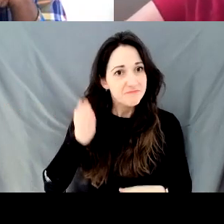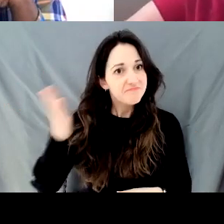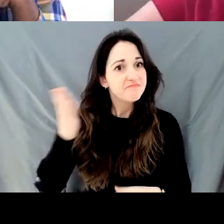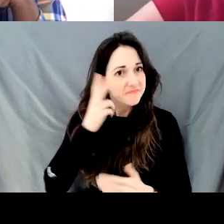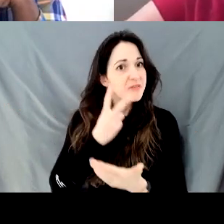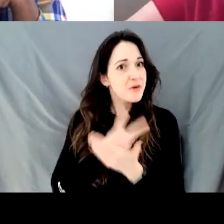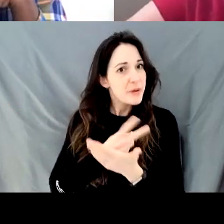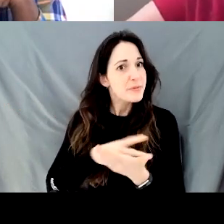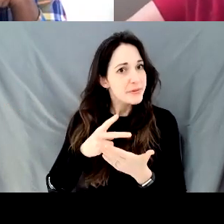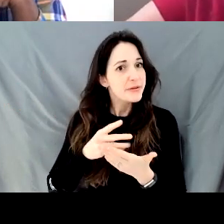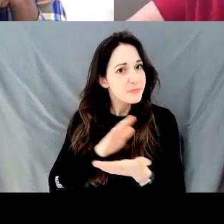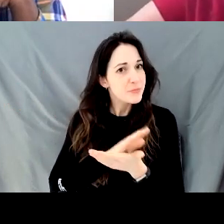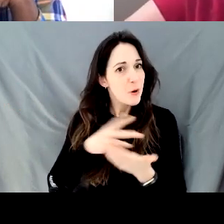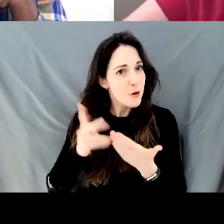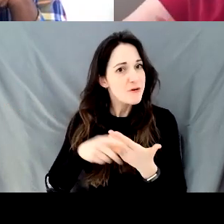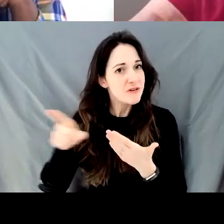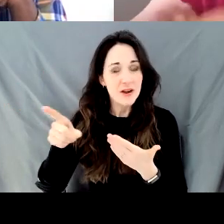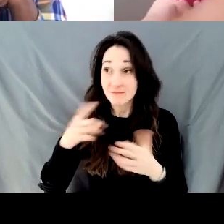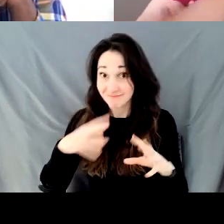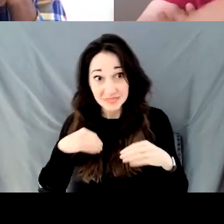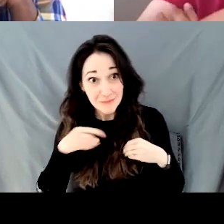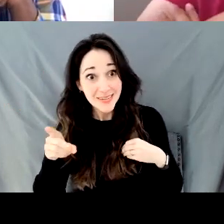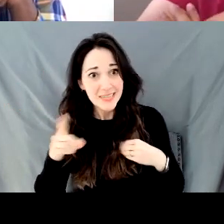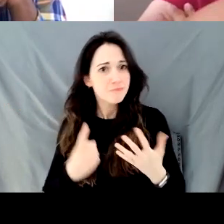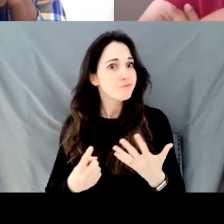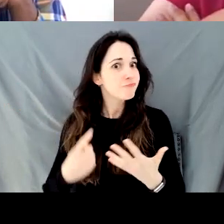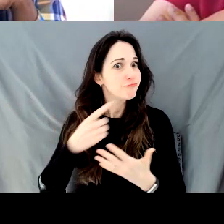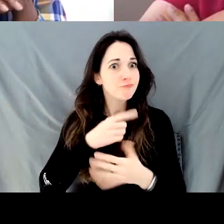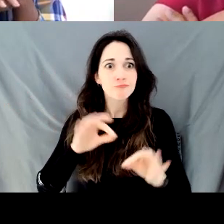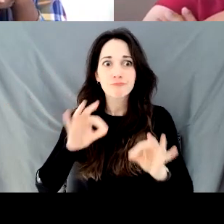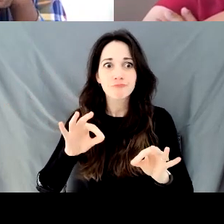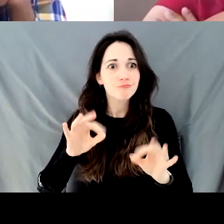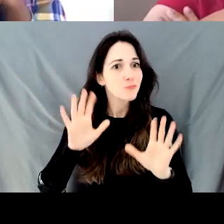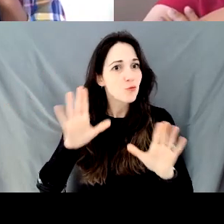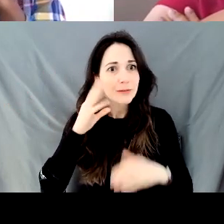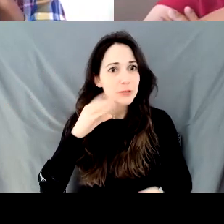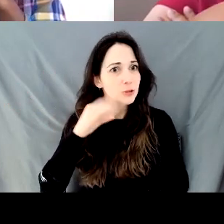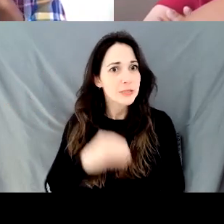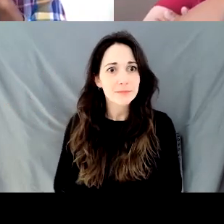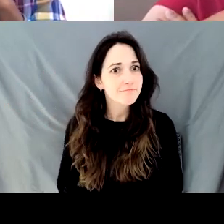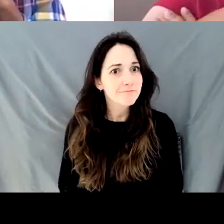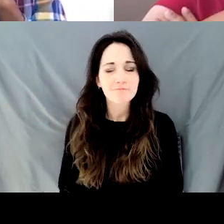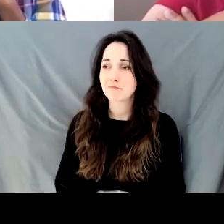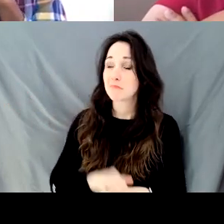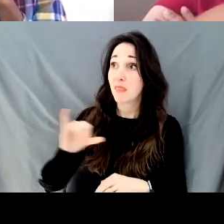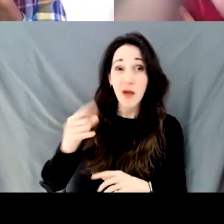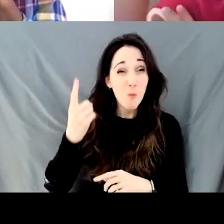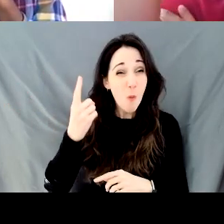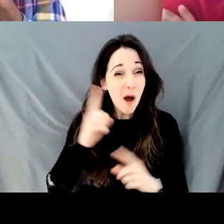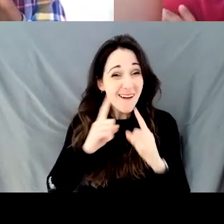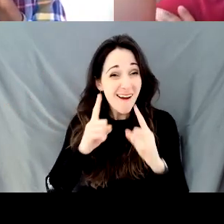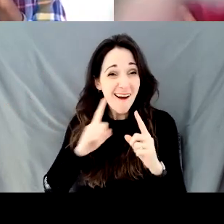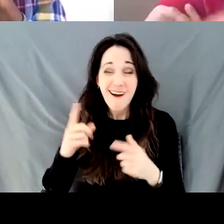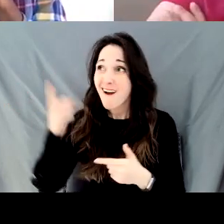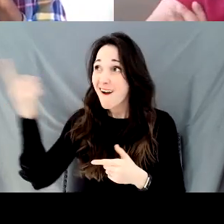program and did pretty well in the program. That interaction for me changed a ton. So while I